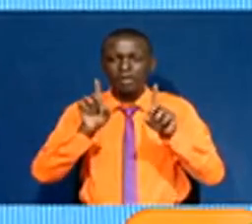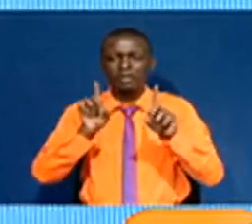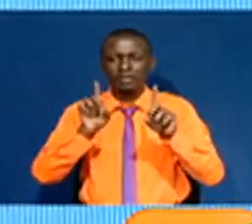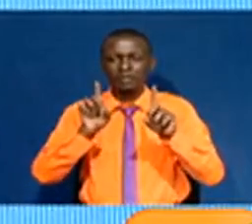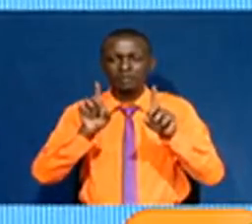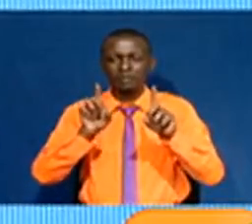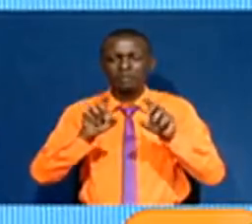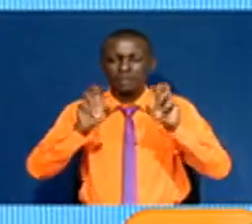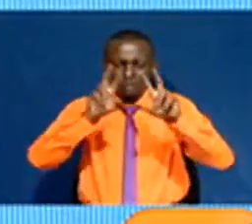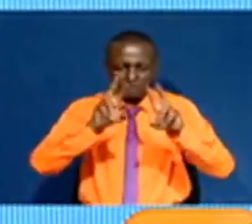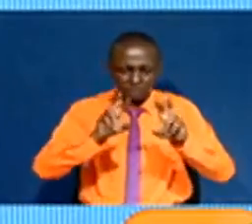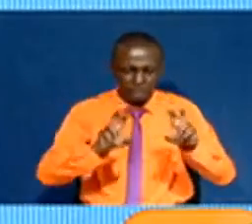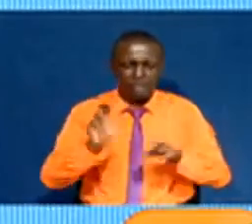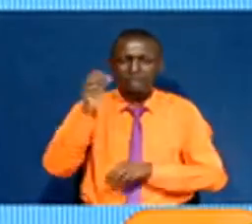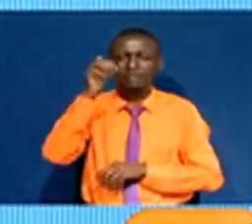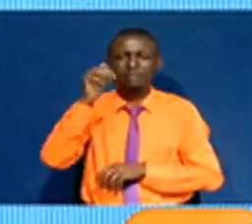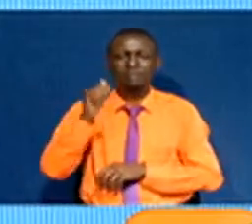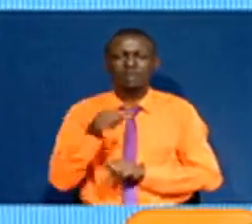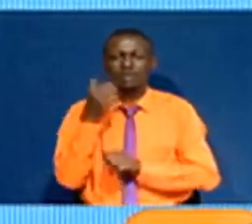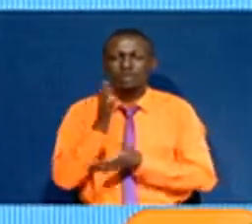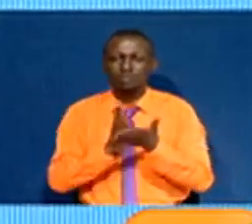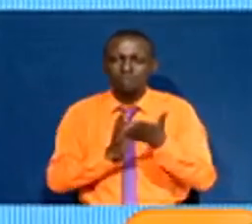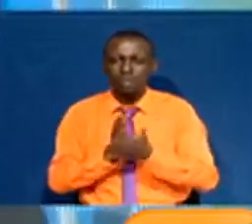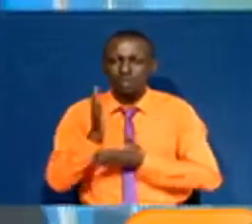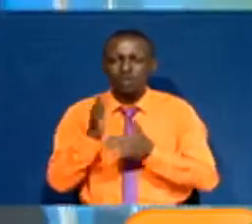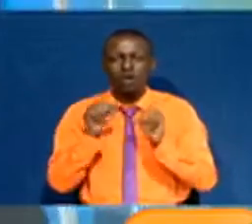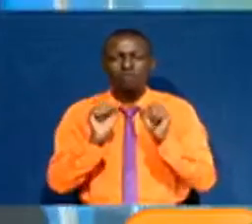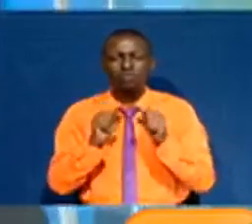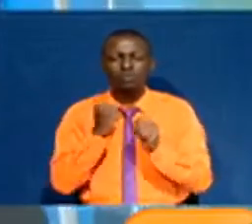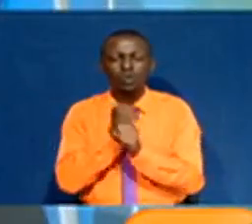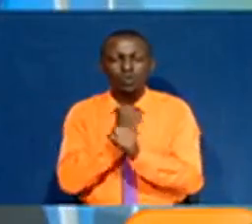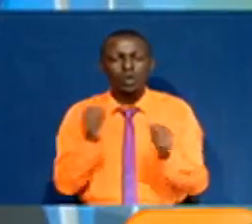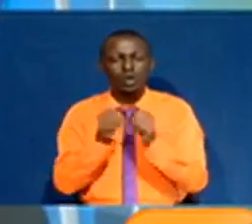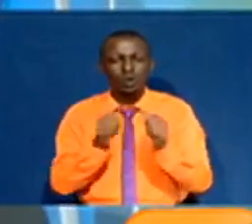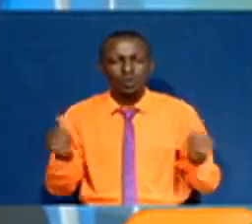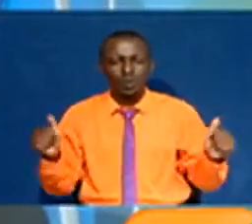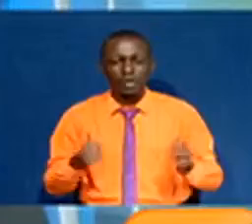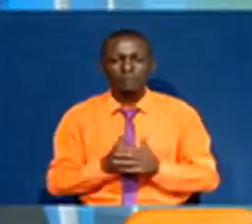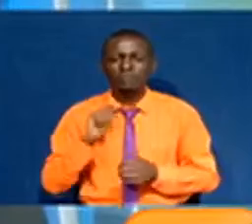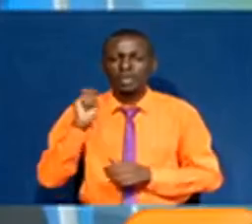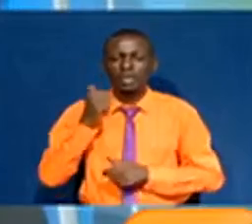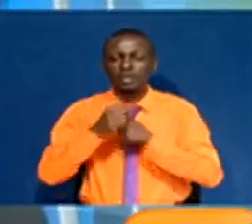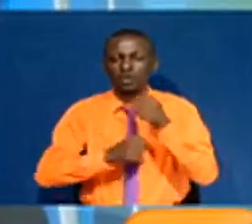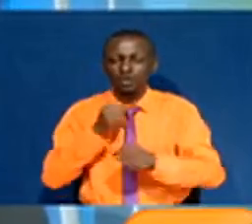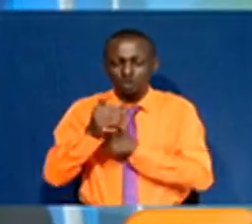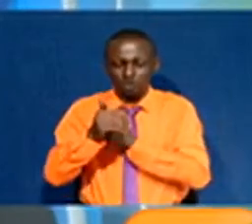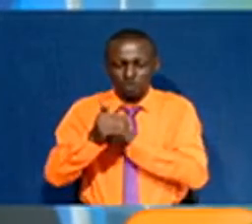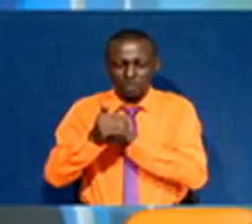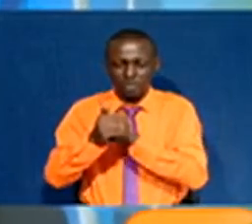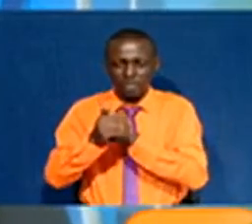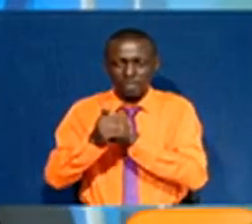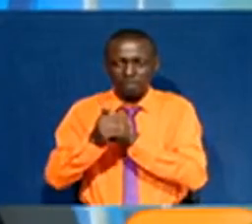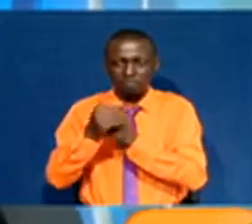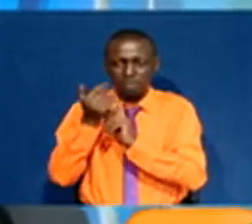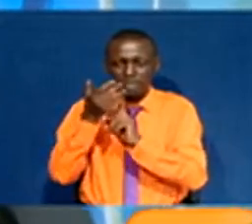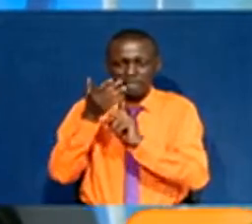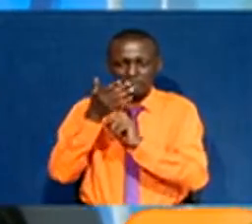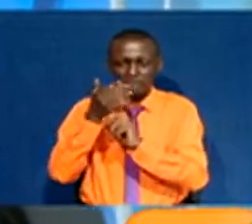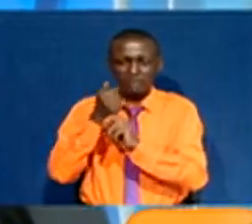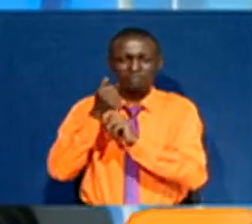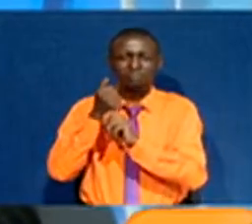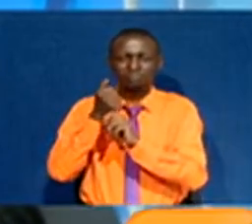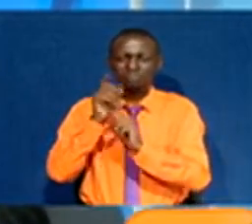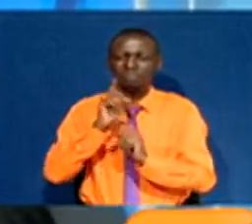groundwork and R&D to ensure that they are fit for purpose? As Kenya continues to inch closer towards its dream of